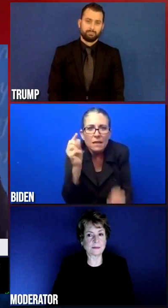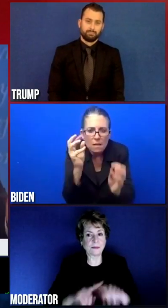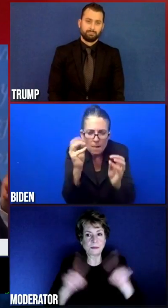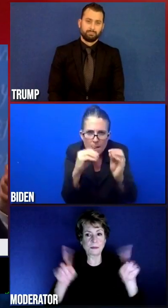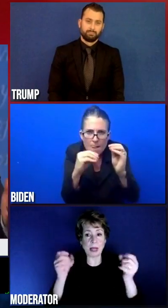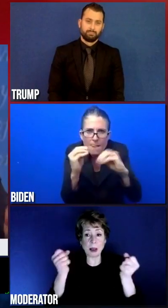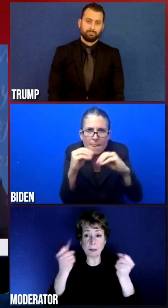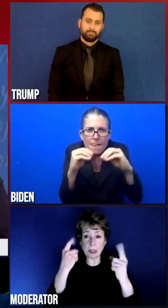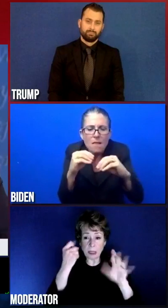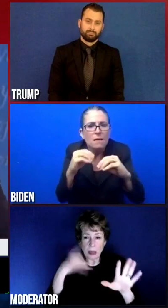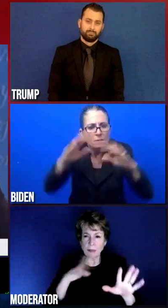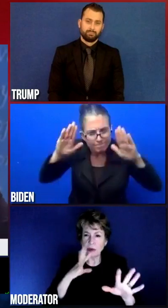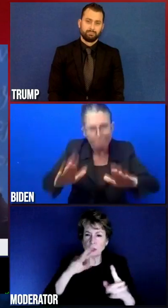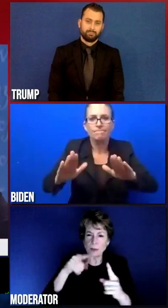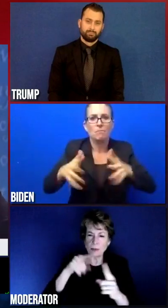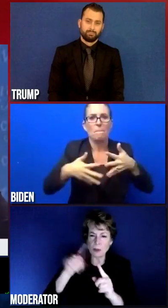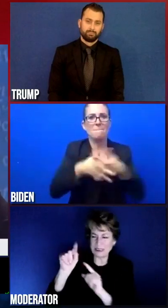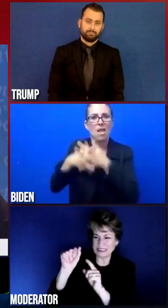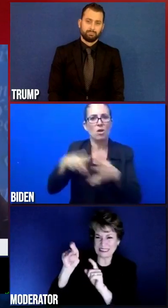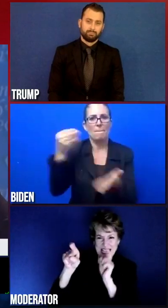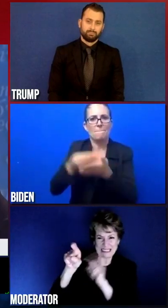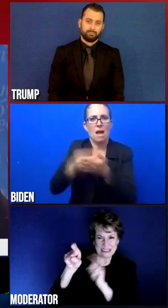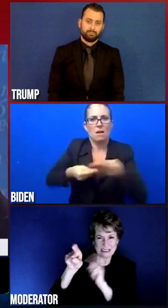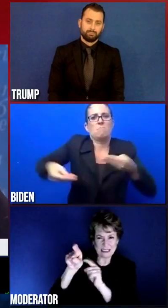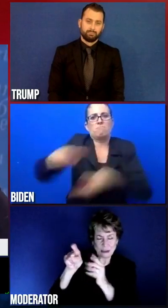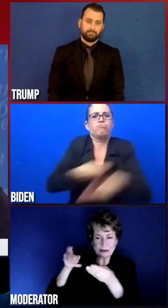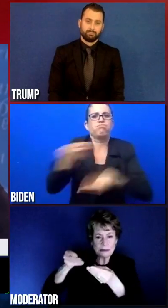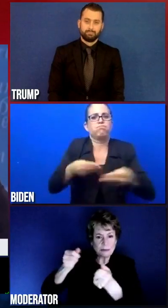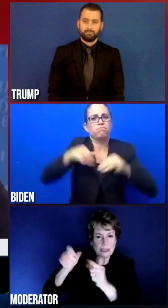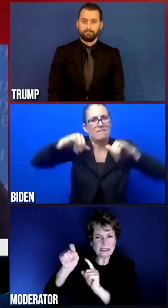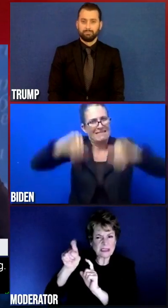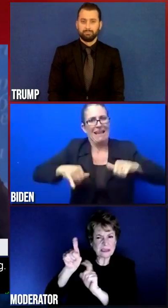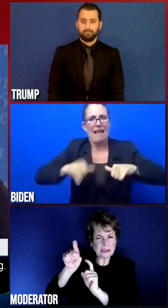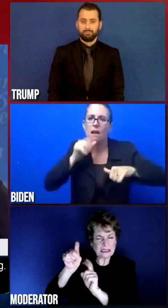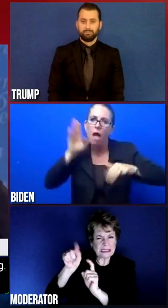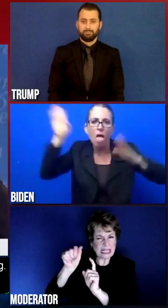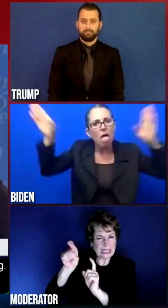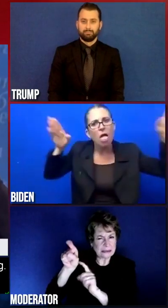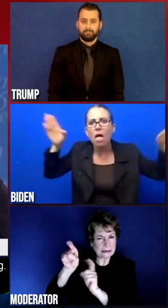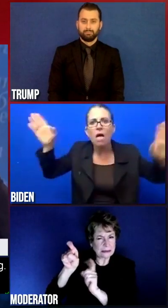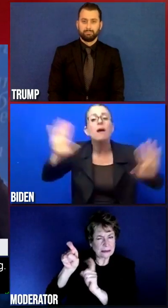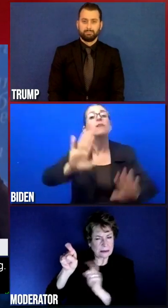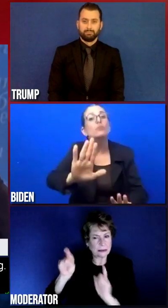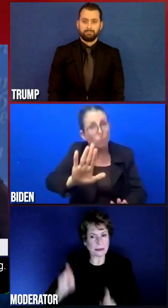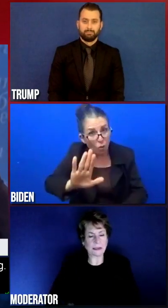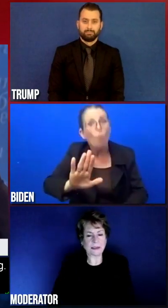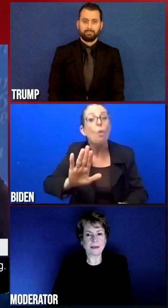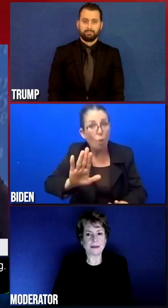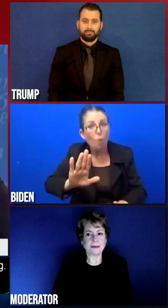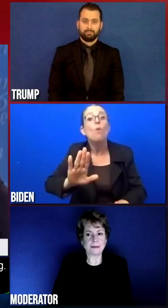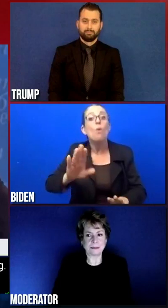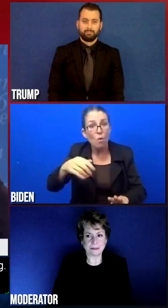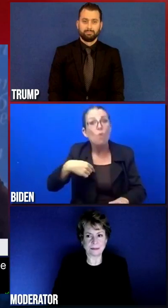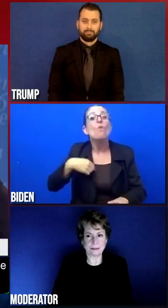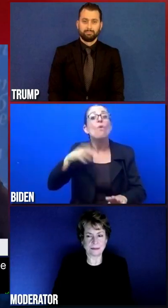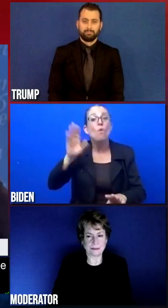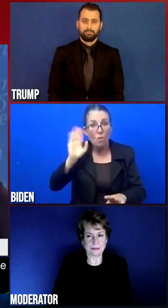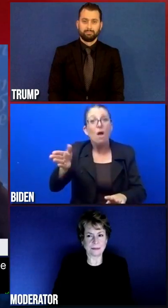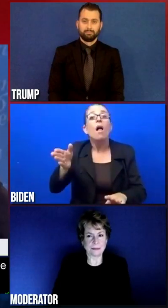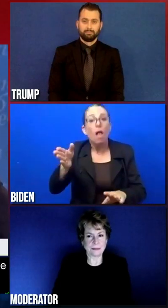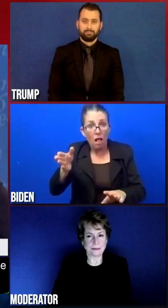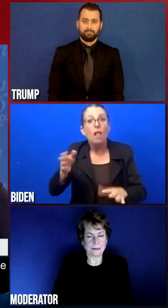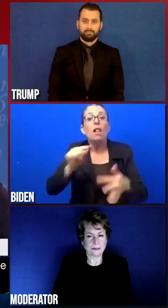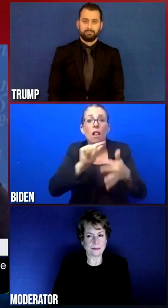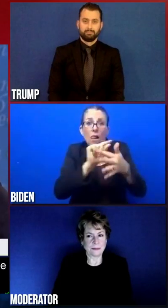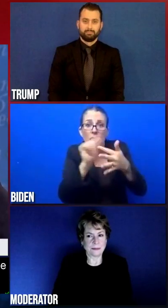spending. By the way, I'm going to eliminate a significant number of the tax. I'm going to make the corporate tax 28%. It shouldn't be